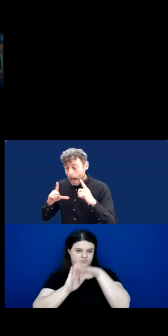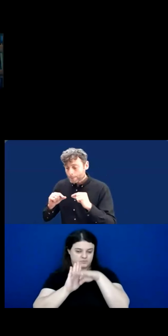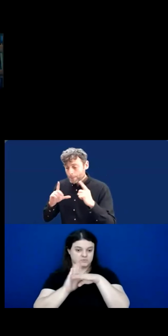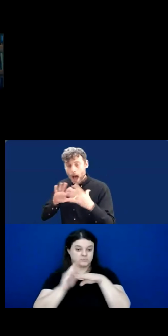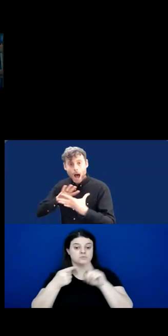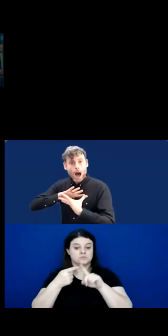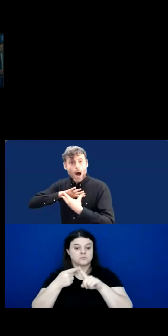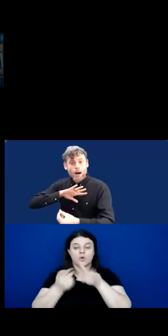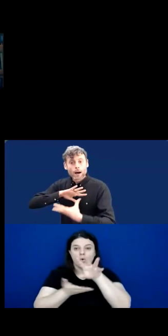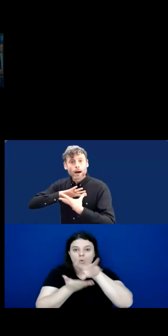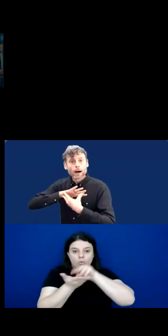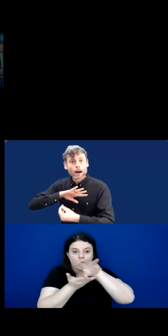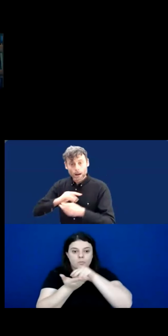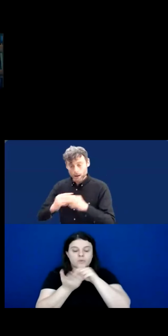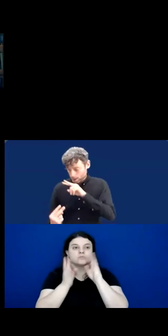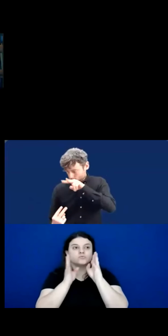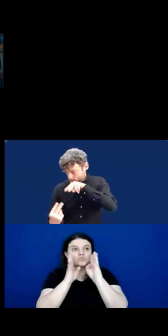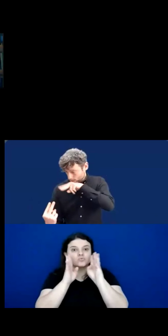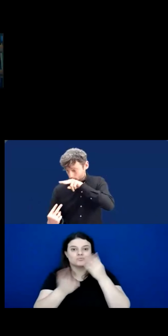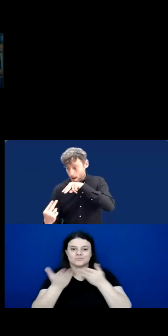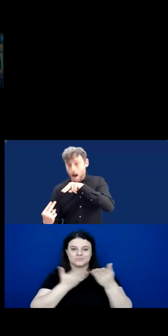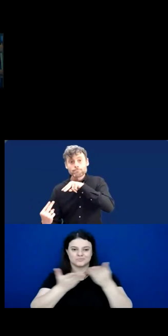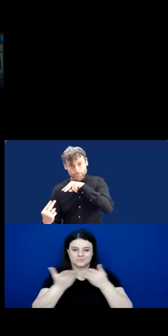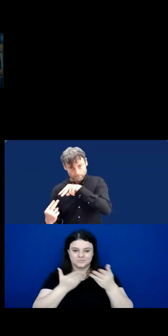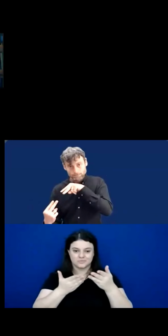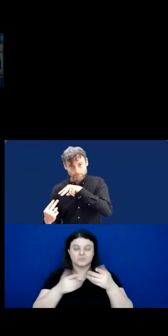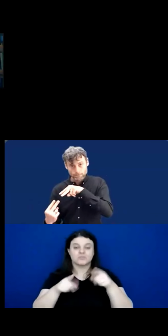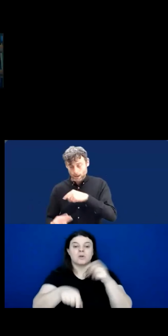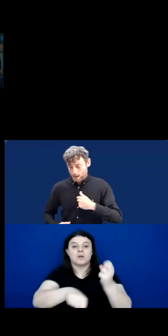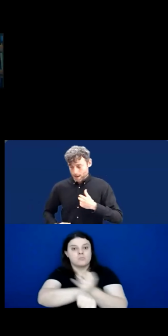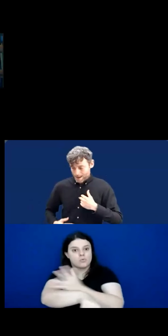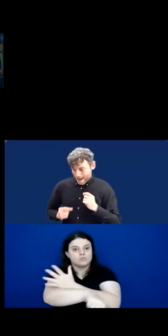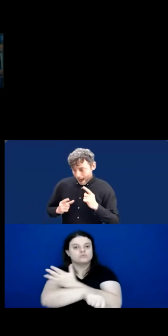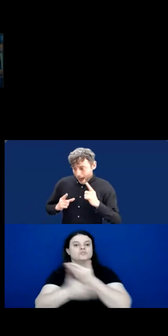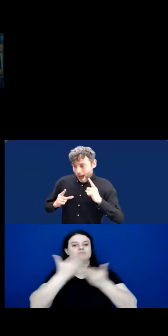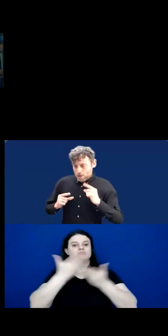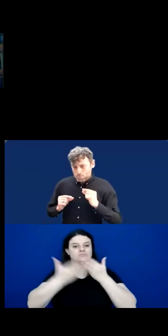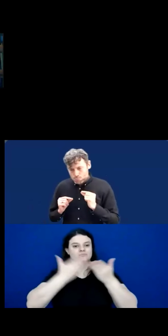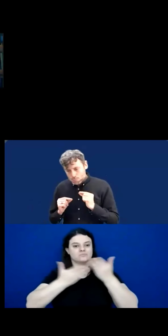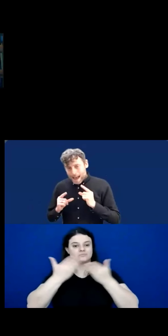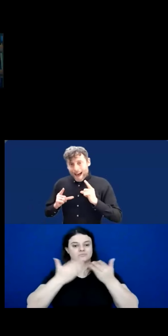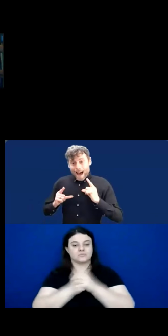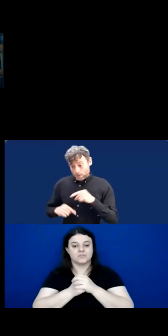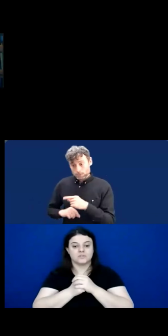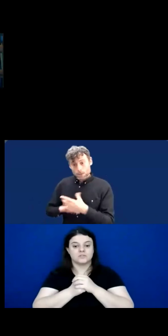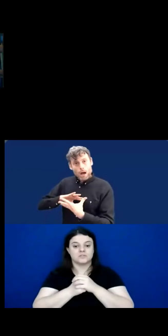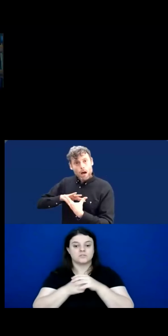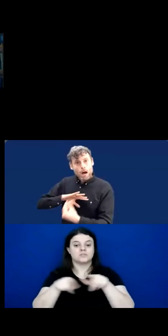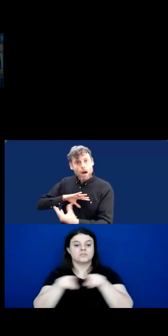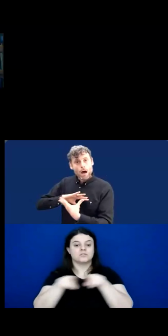mutual attention, sharing of emotions, and turn-taking.